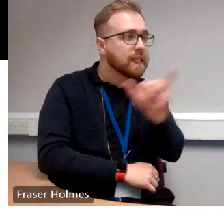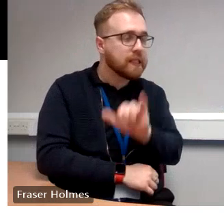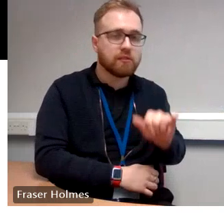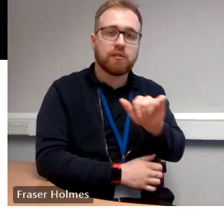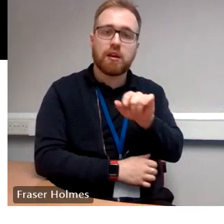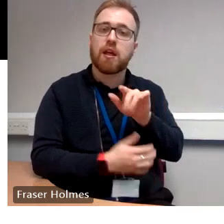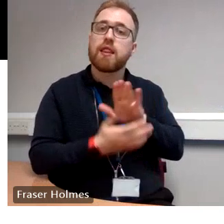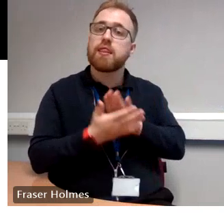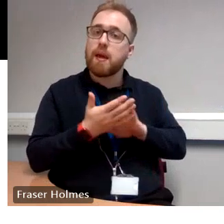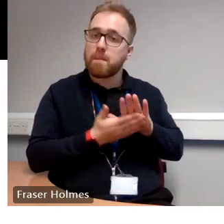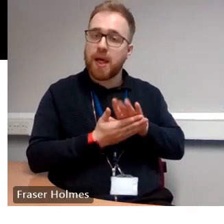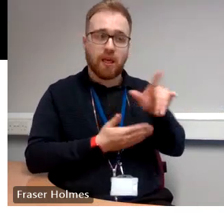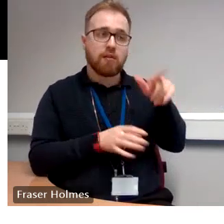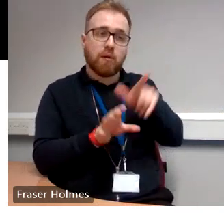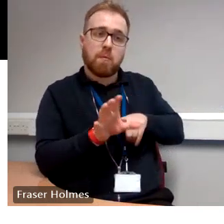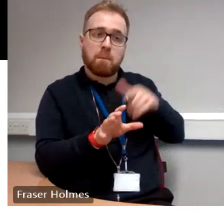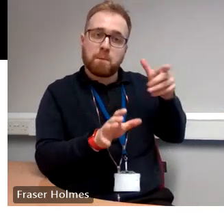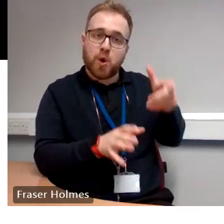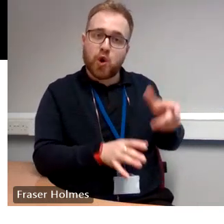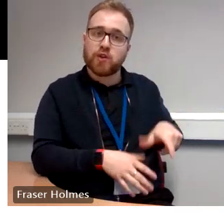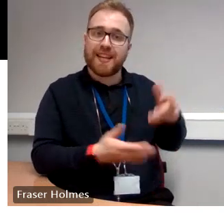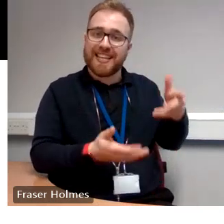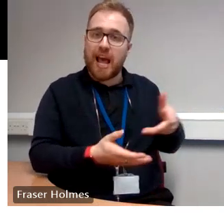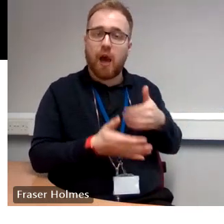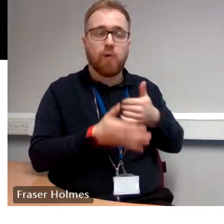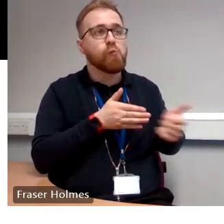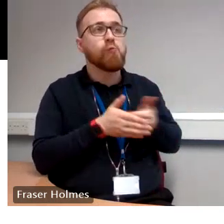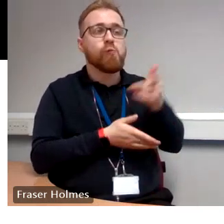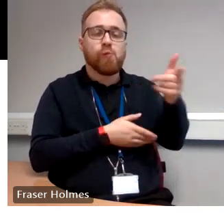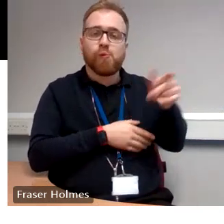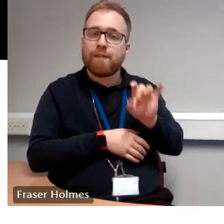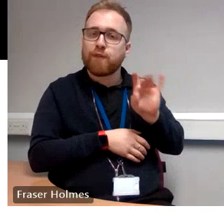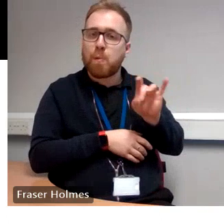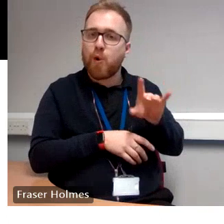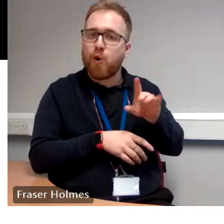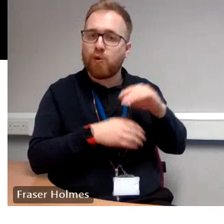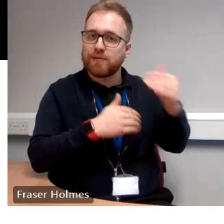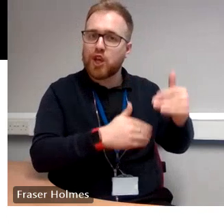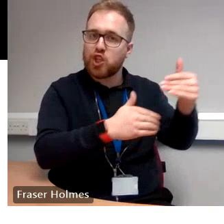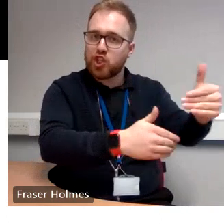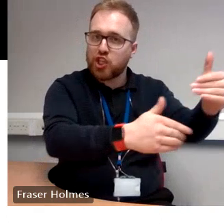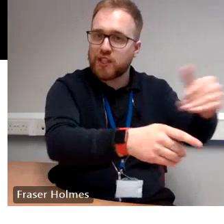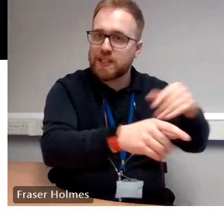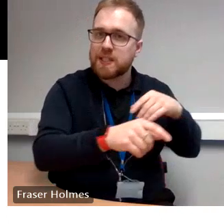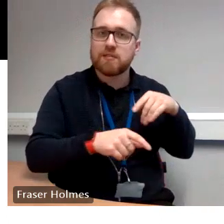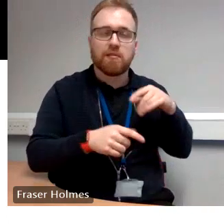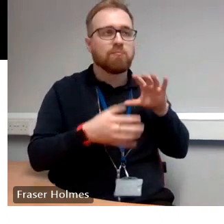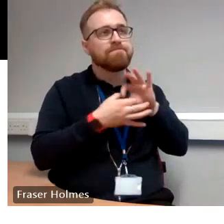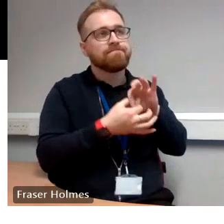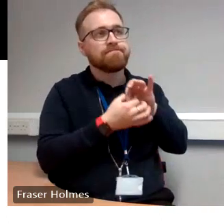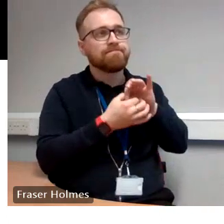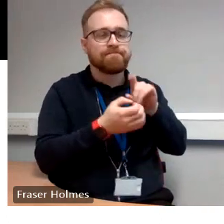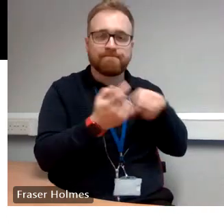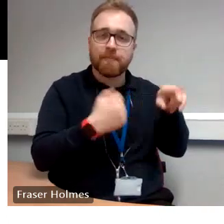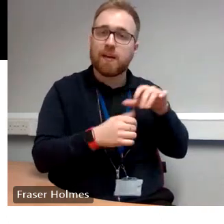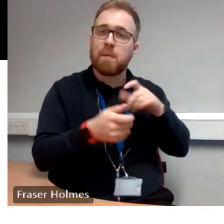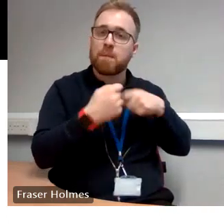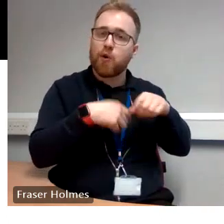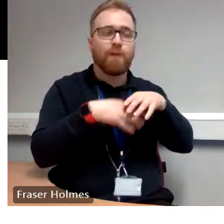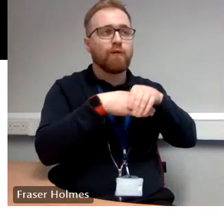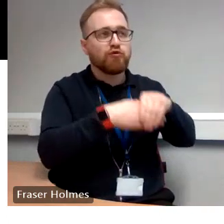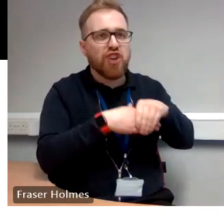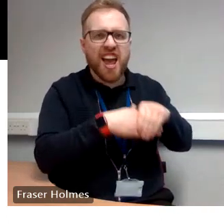result, this young man is now regularly attending the football sessions and really loves the connections with others, to the point where they've become friends,